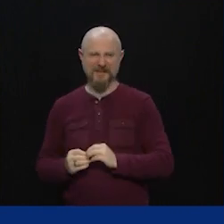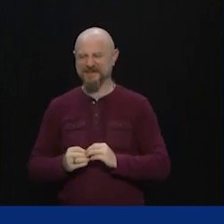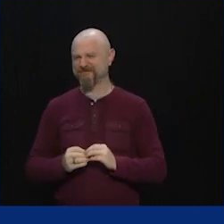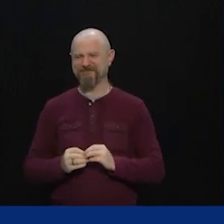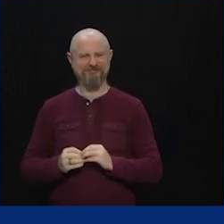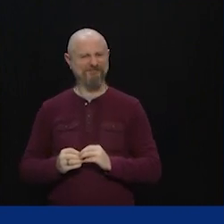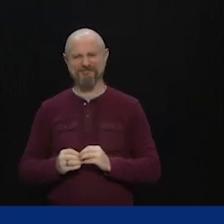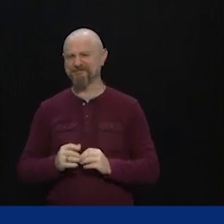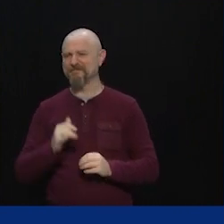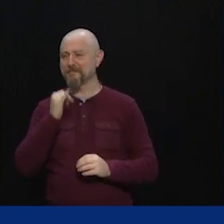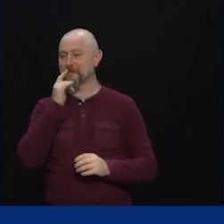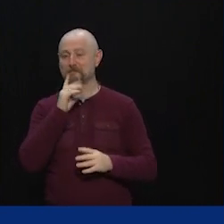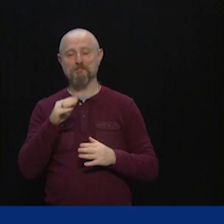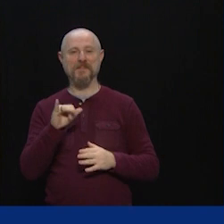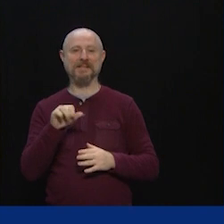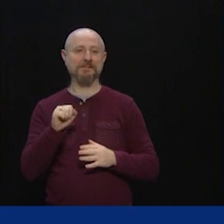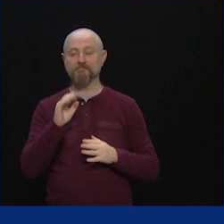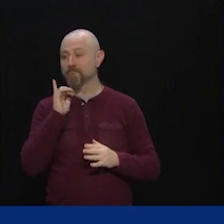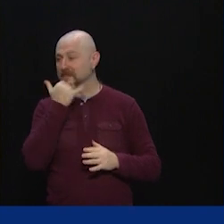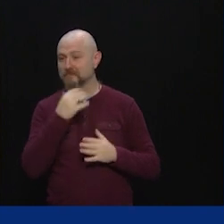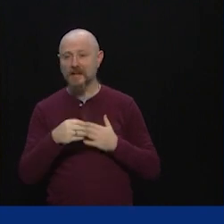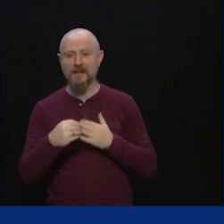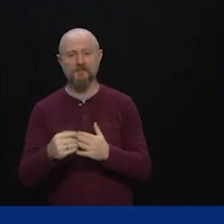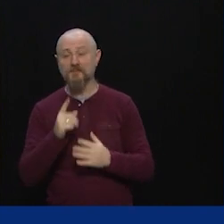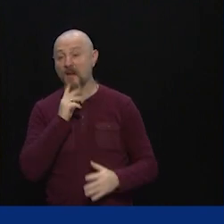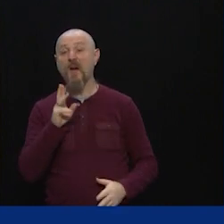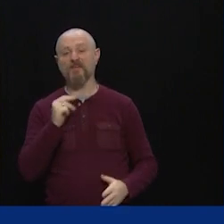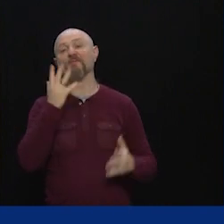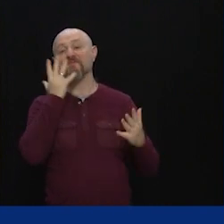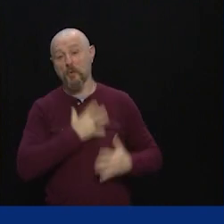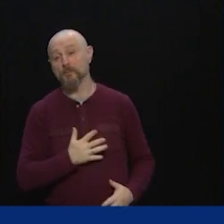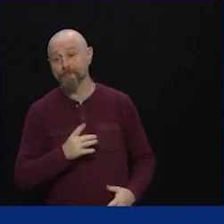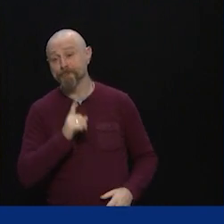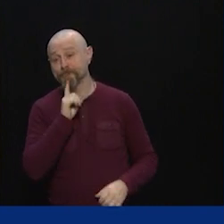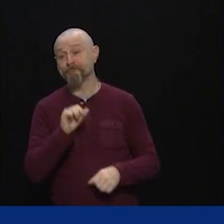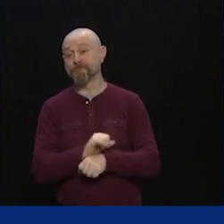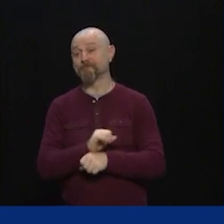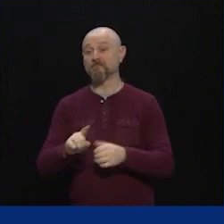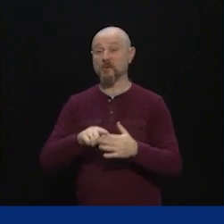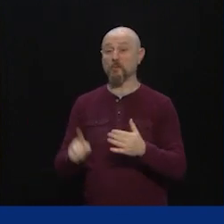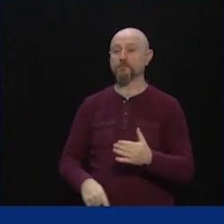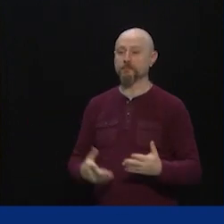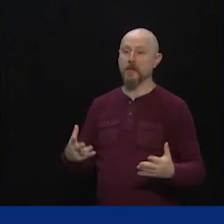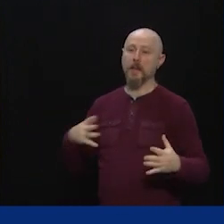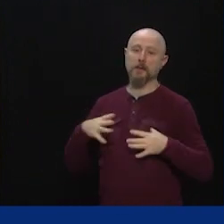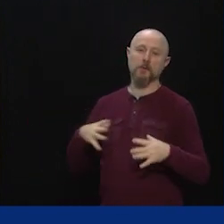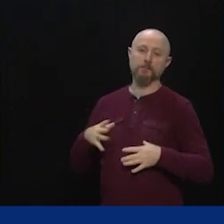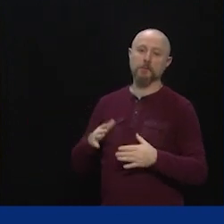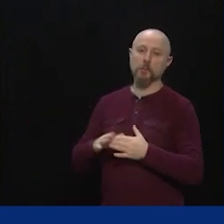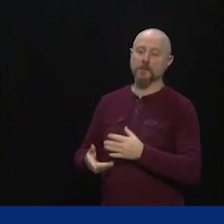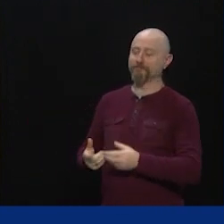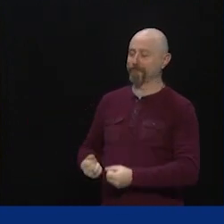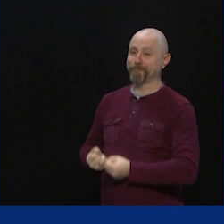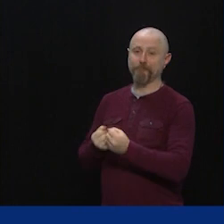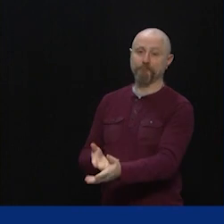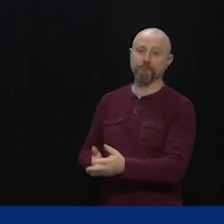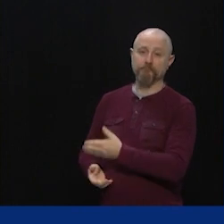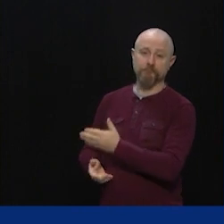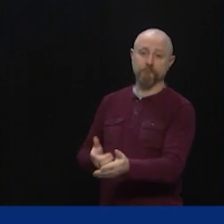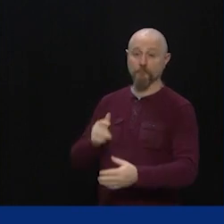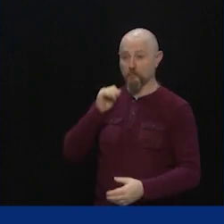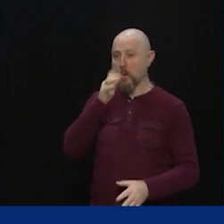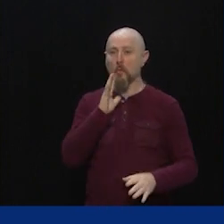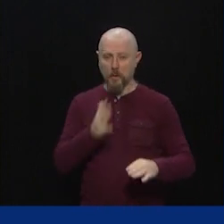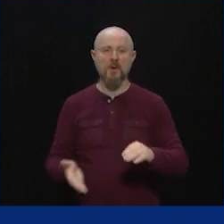Lakes, unfortunately, I'm going to say is as a result of the holiday weekend. Those numbers are probably going to be much higher tomorrow. They didn't go